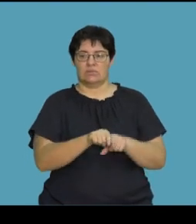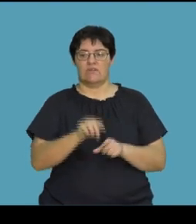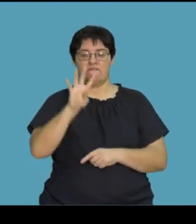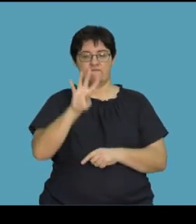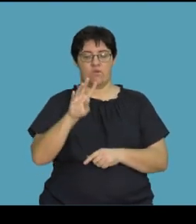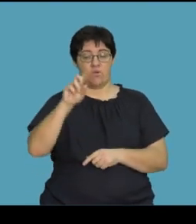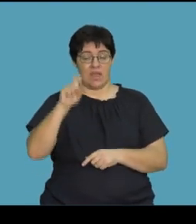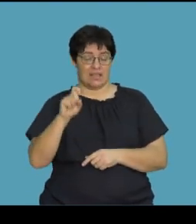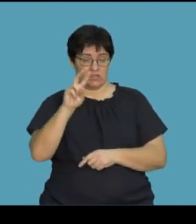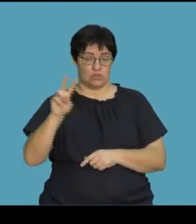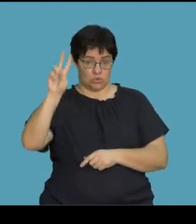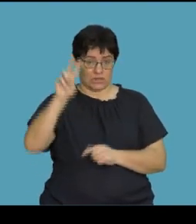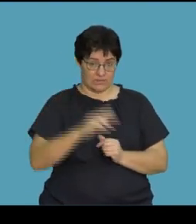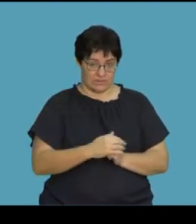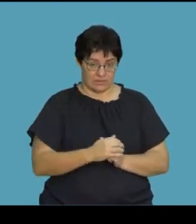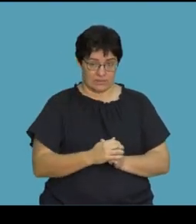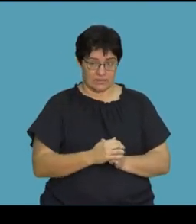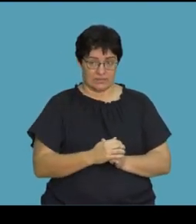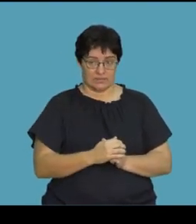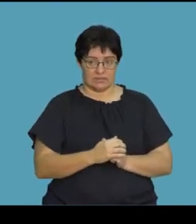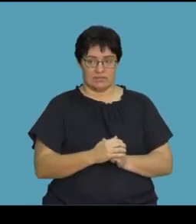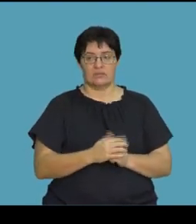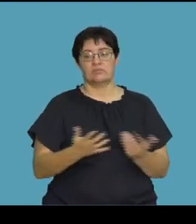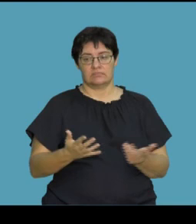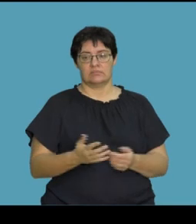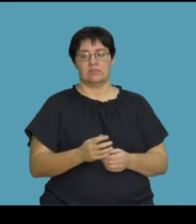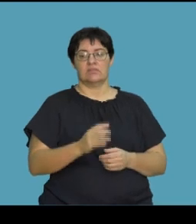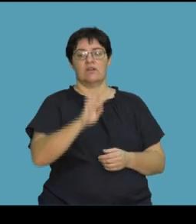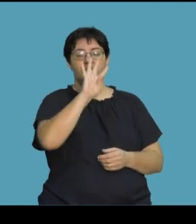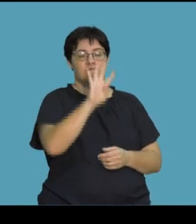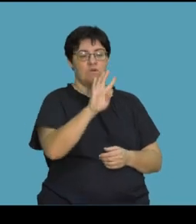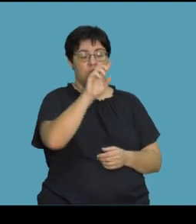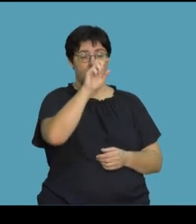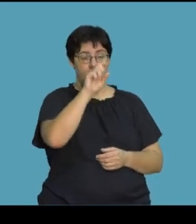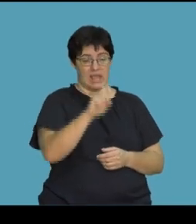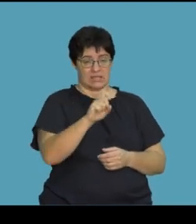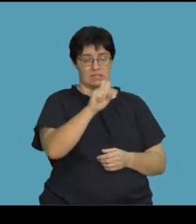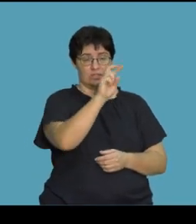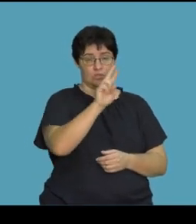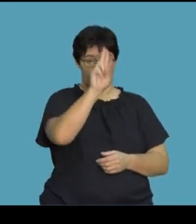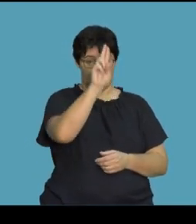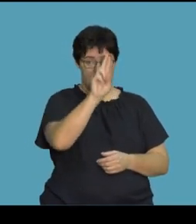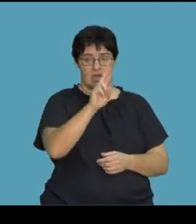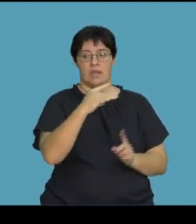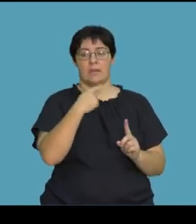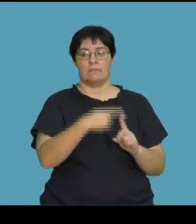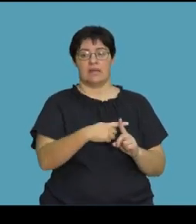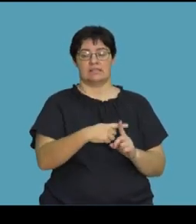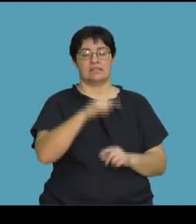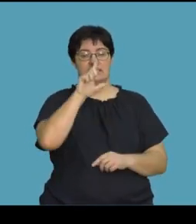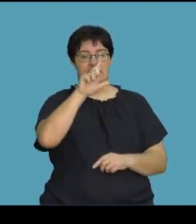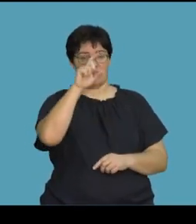to 4x squared. And then it becomes 4x squared